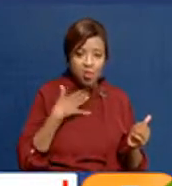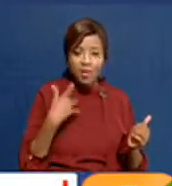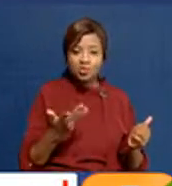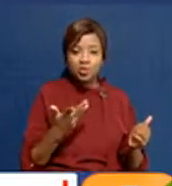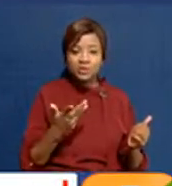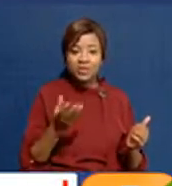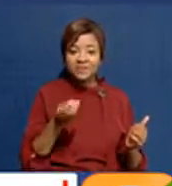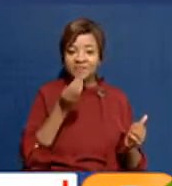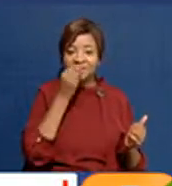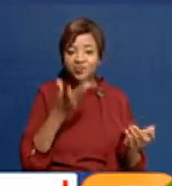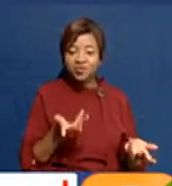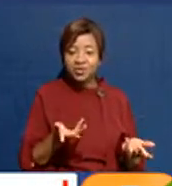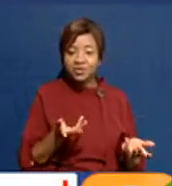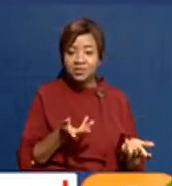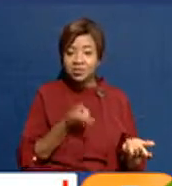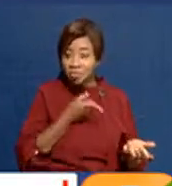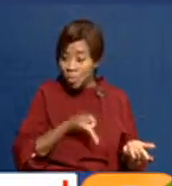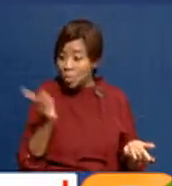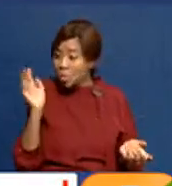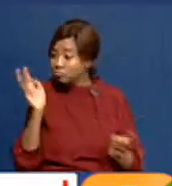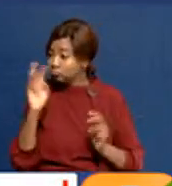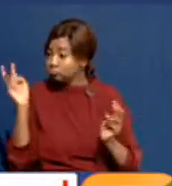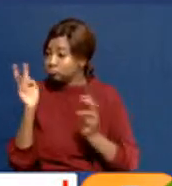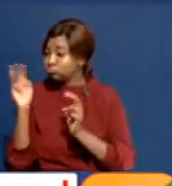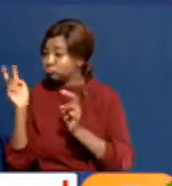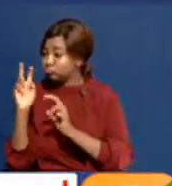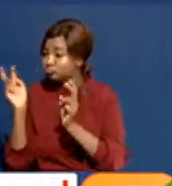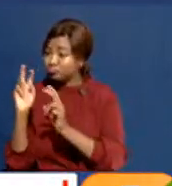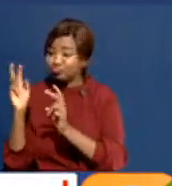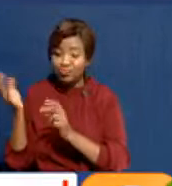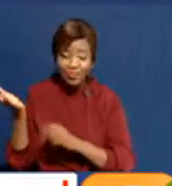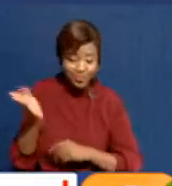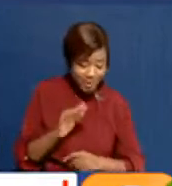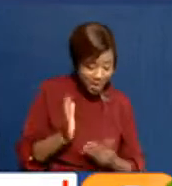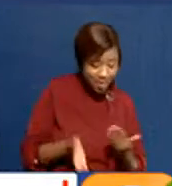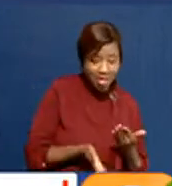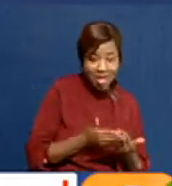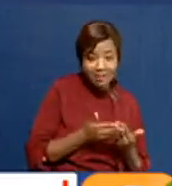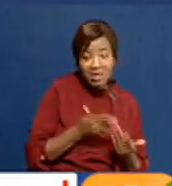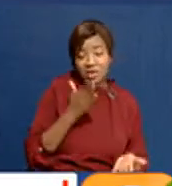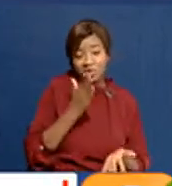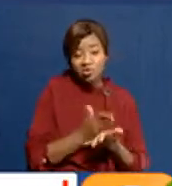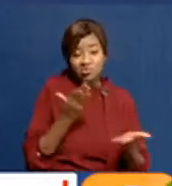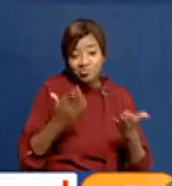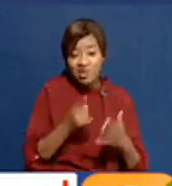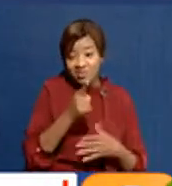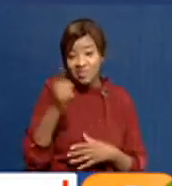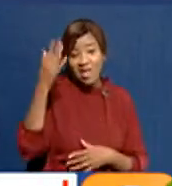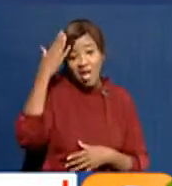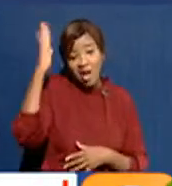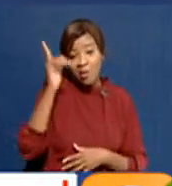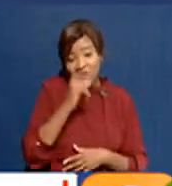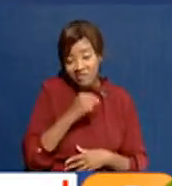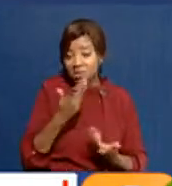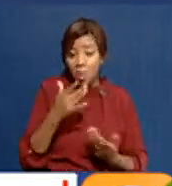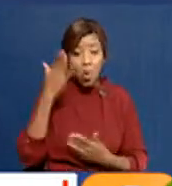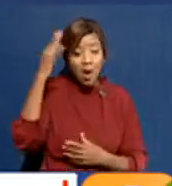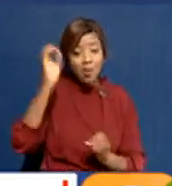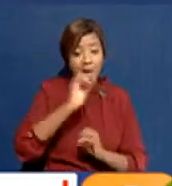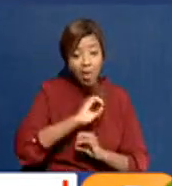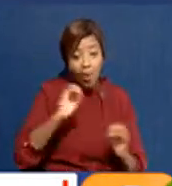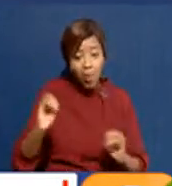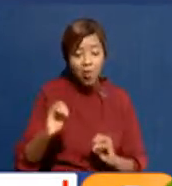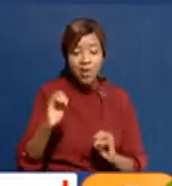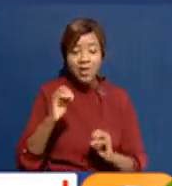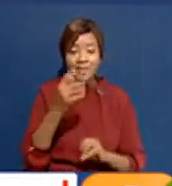them the breakfast. So much as you may be aware or may not be aware about the benefits of immunization, then that becomes a second thought,